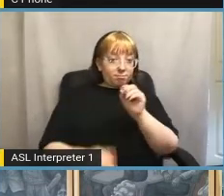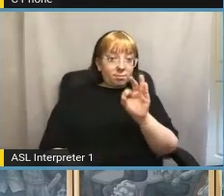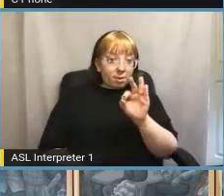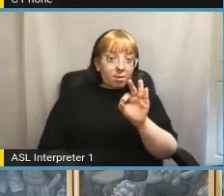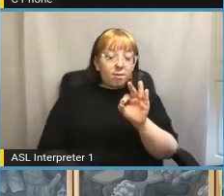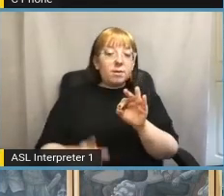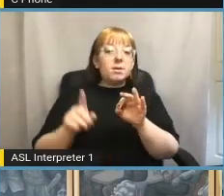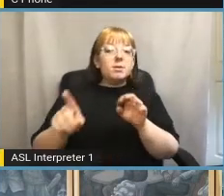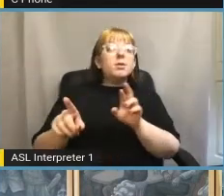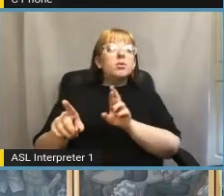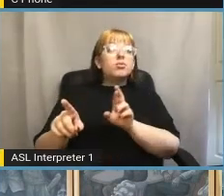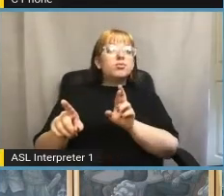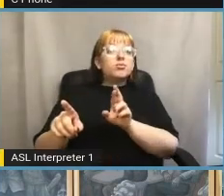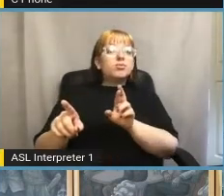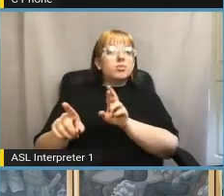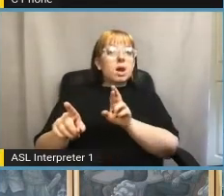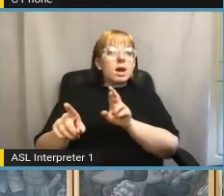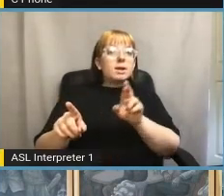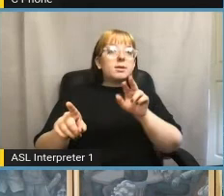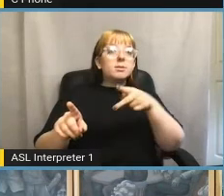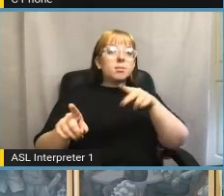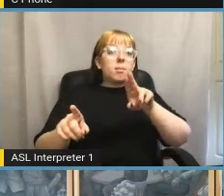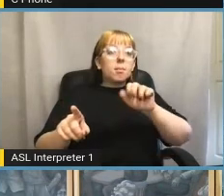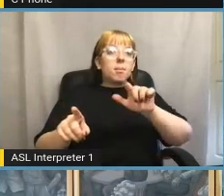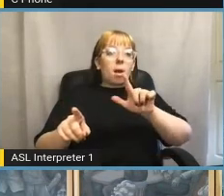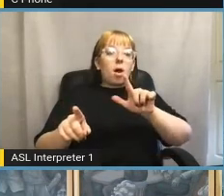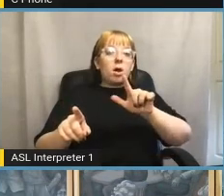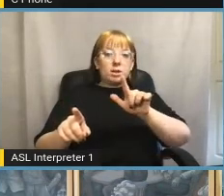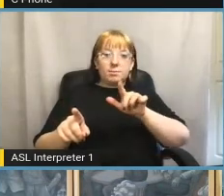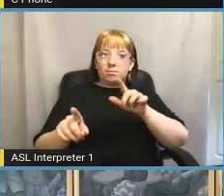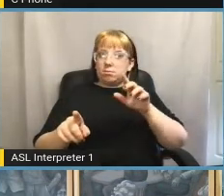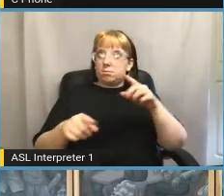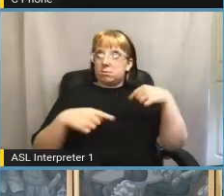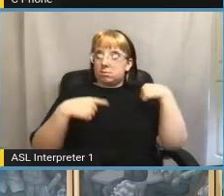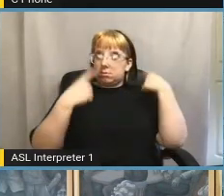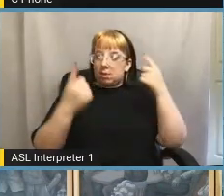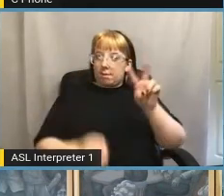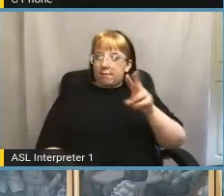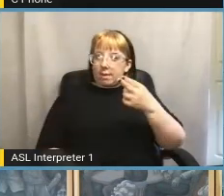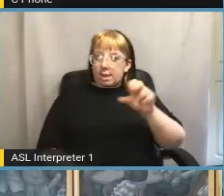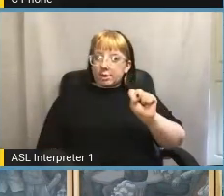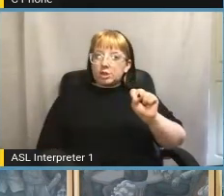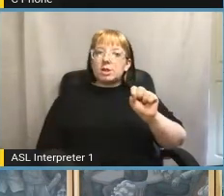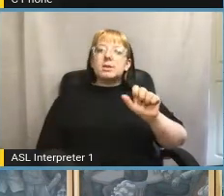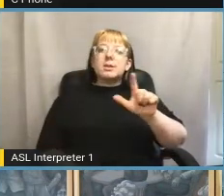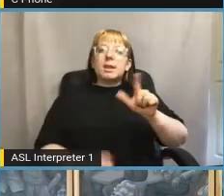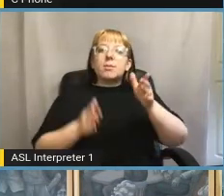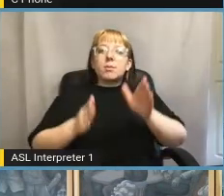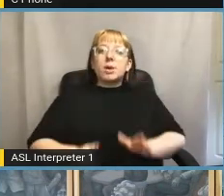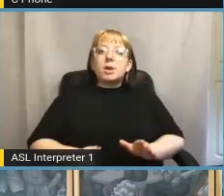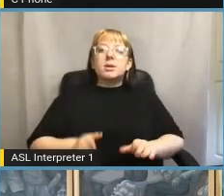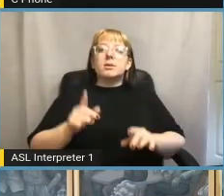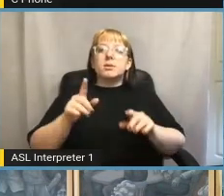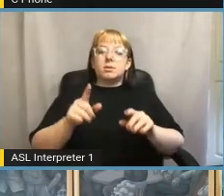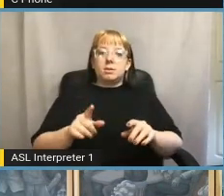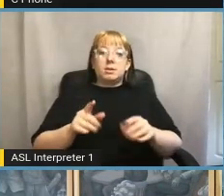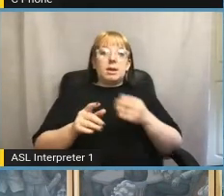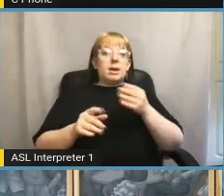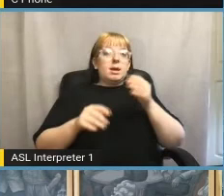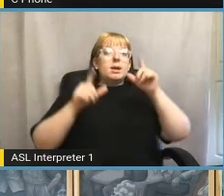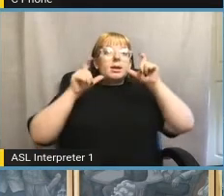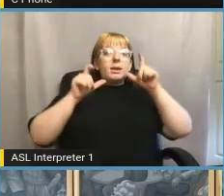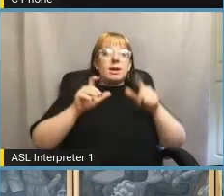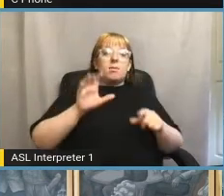older gentleman is Paul Carnahan, our longtime VHS librarian. And standing behind the camera is Hannah,